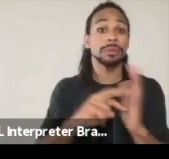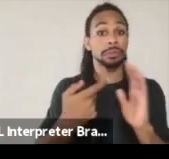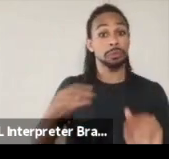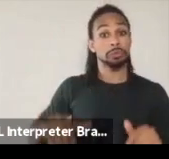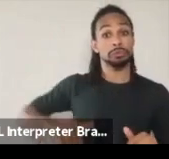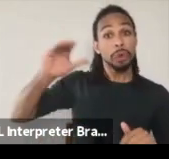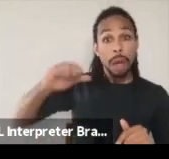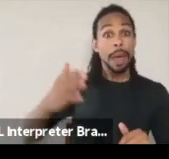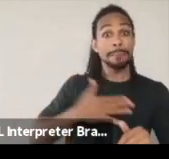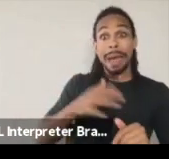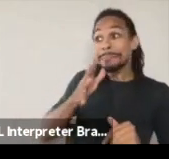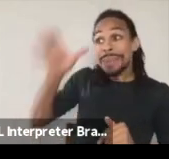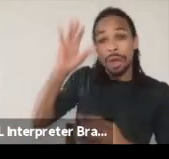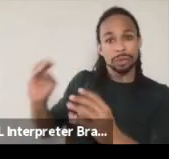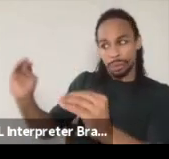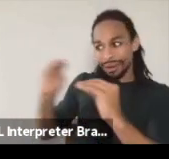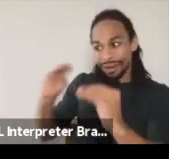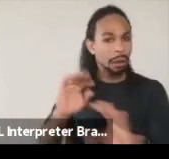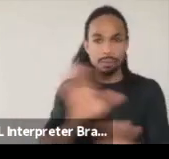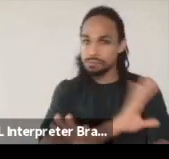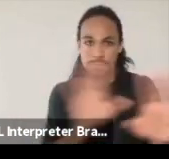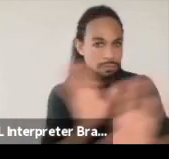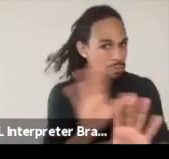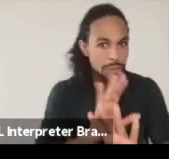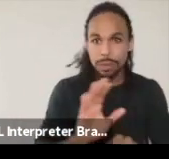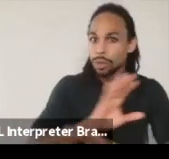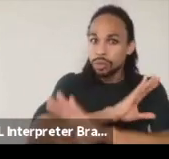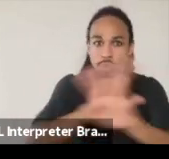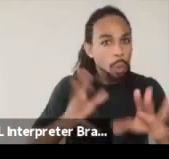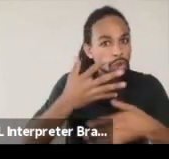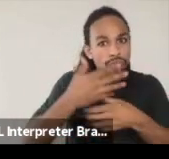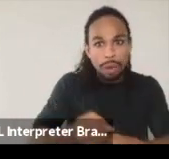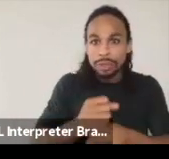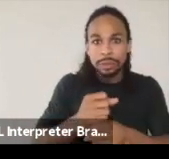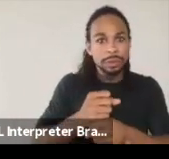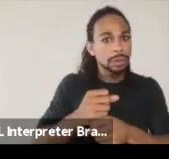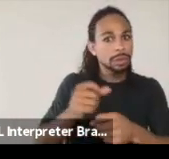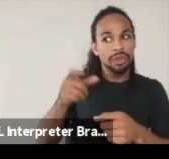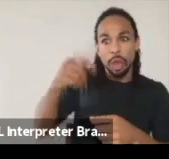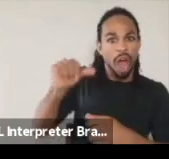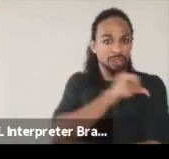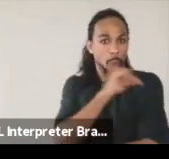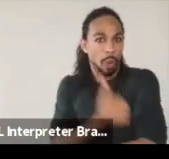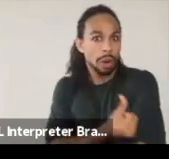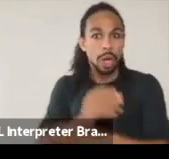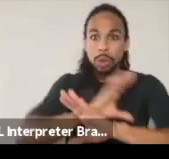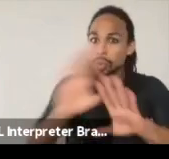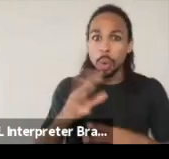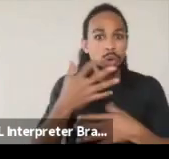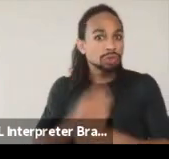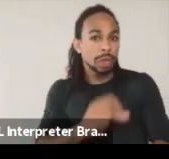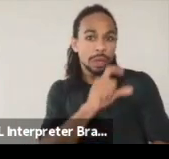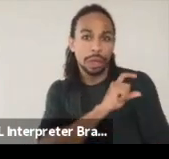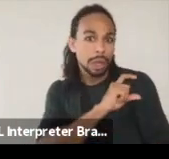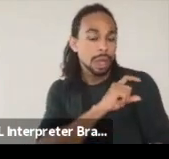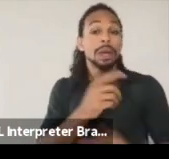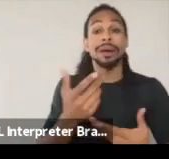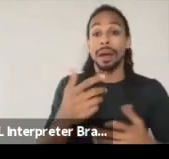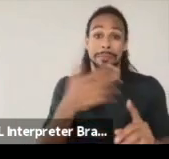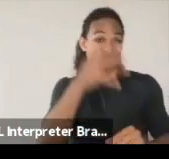trust the authorities. He himself was not a citizen for most of my childhood, so there was some fear of